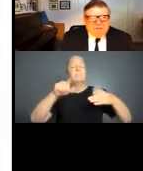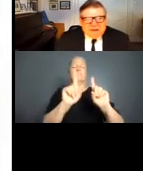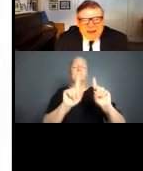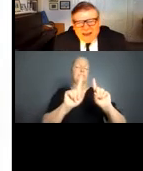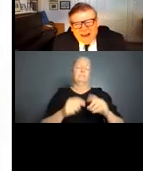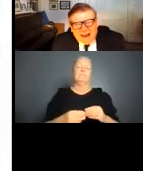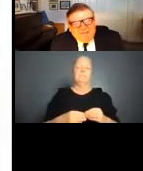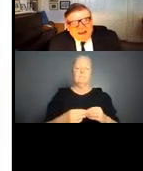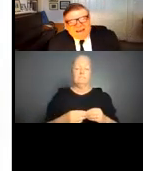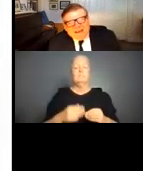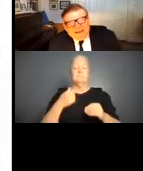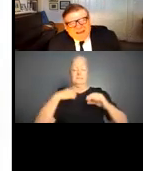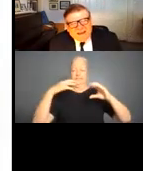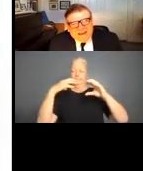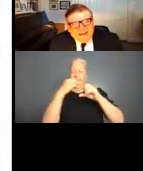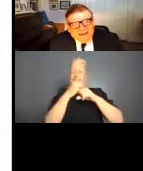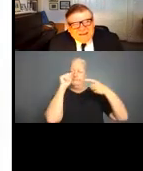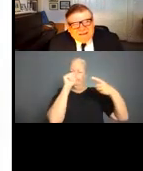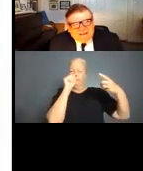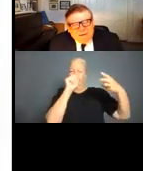those particularly affected